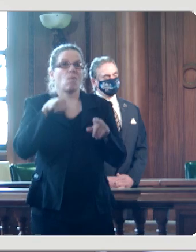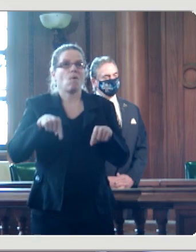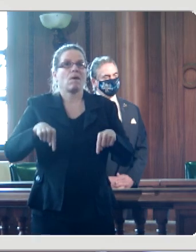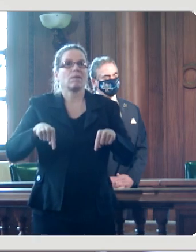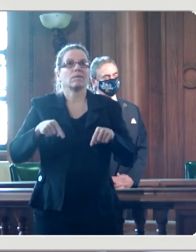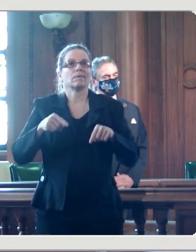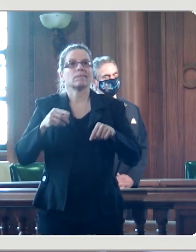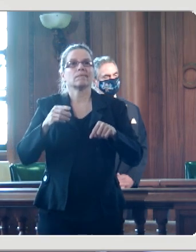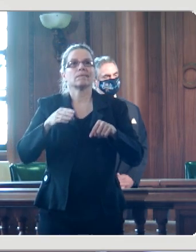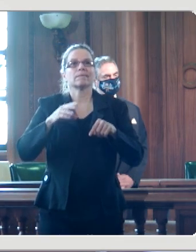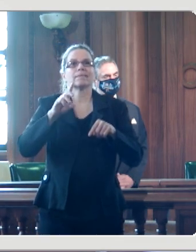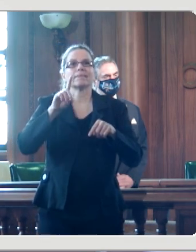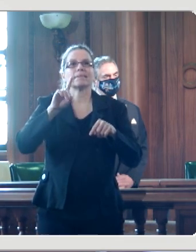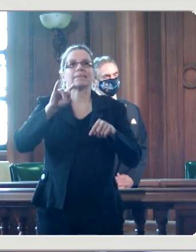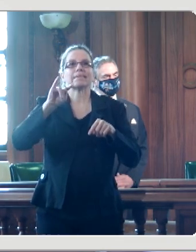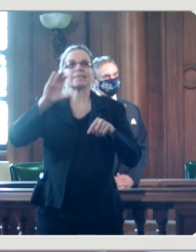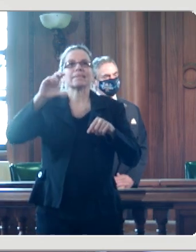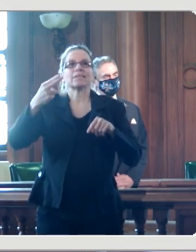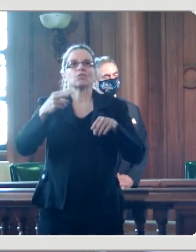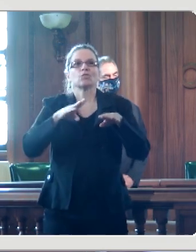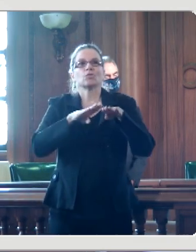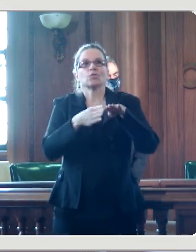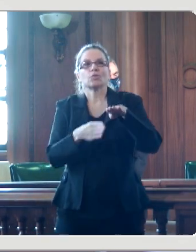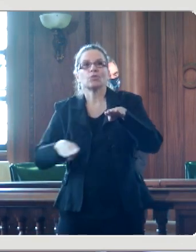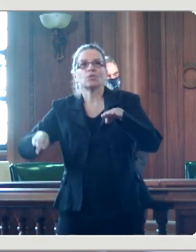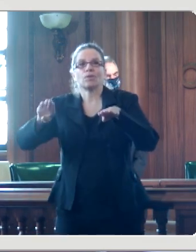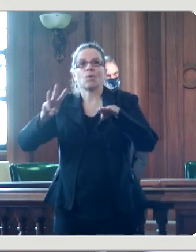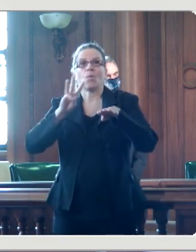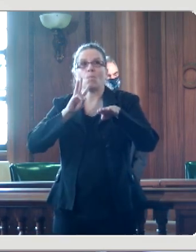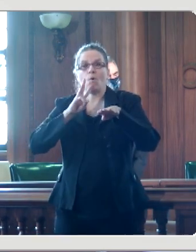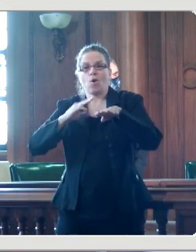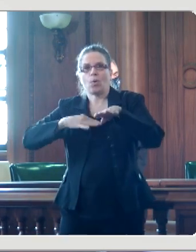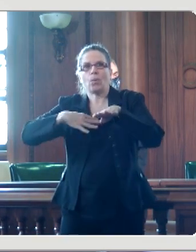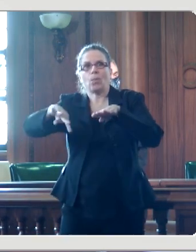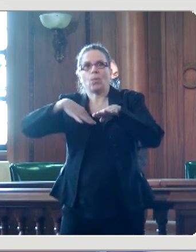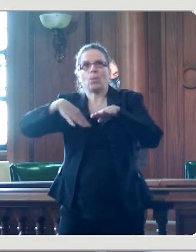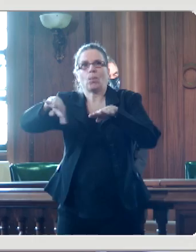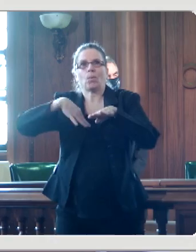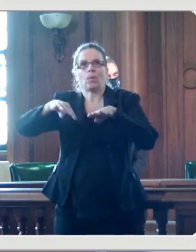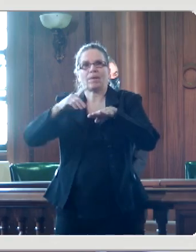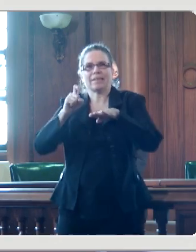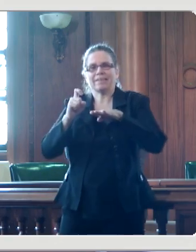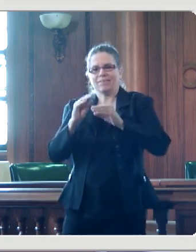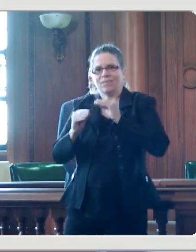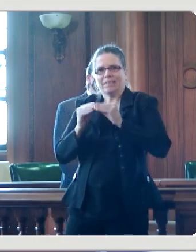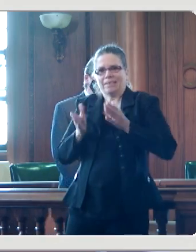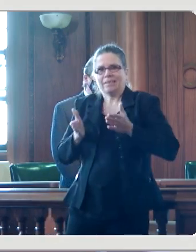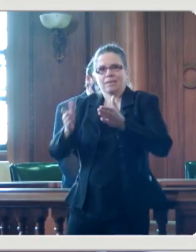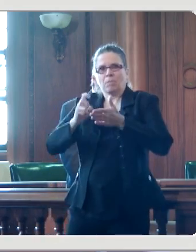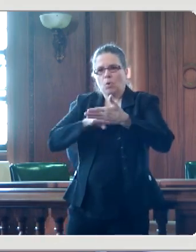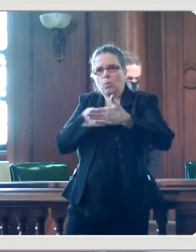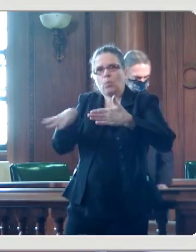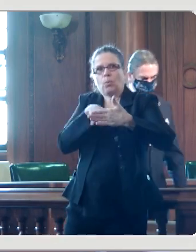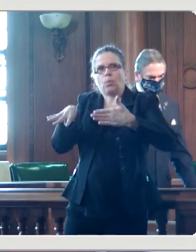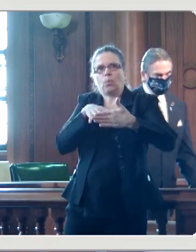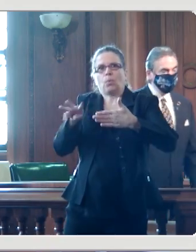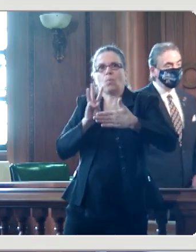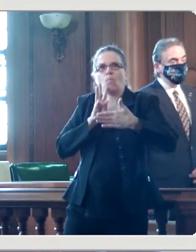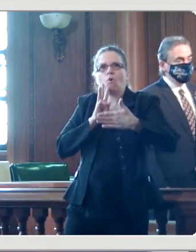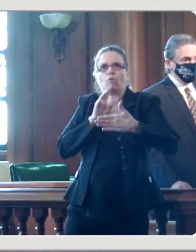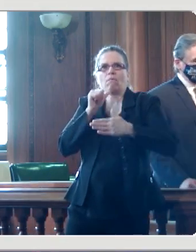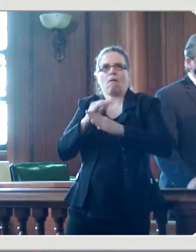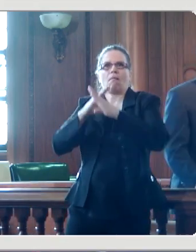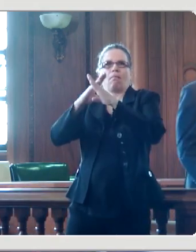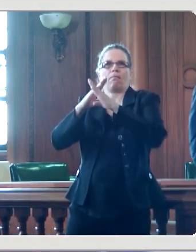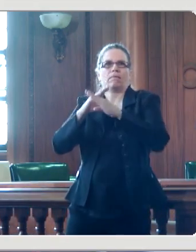problems over the last few years. And that is it with regard to the DPW. Thank you, Mayor.